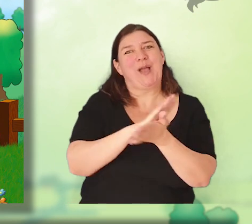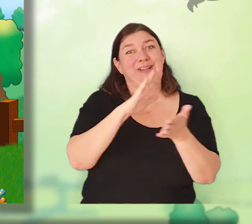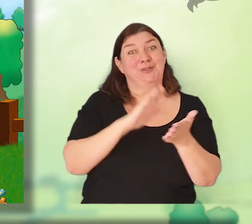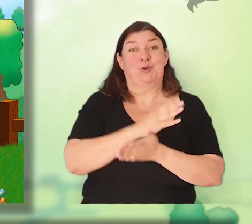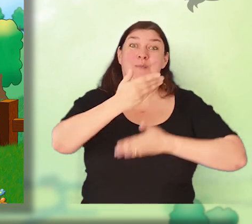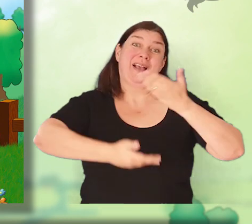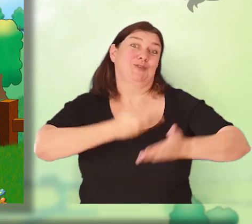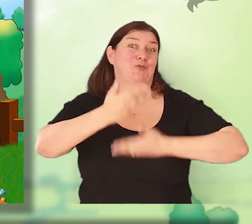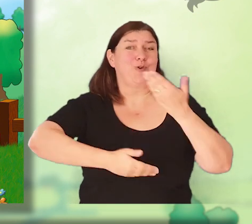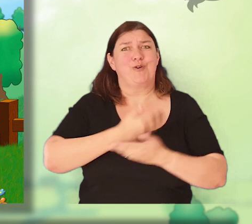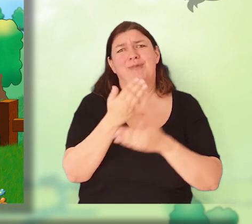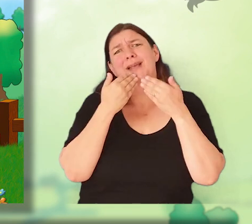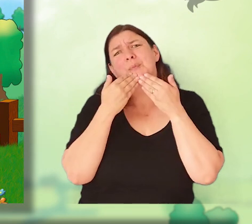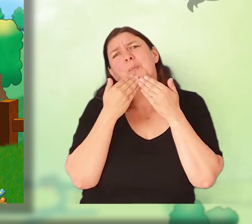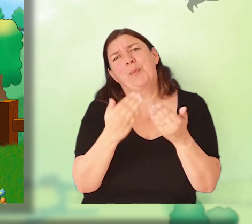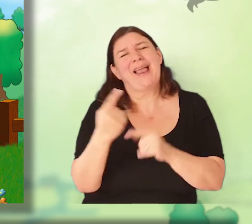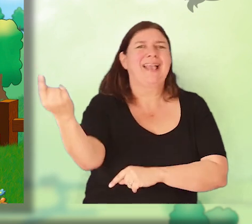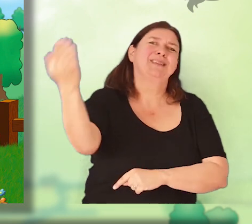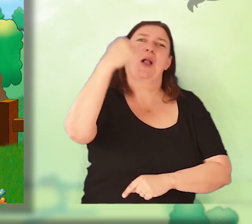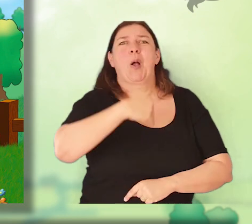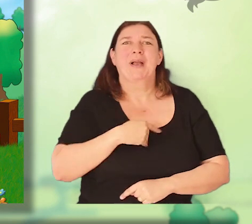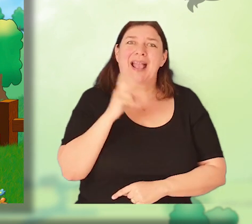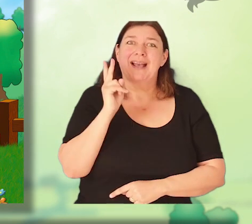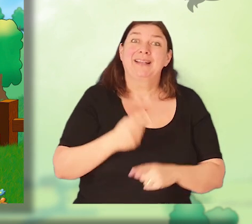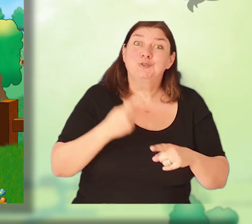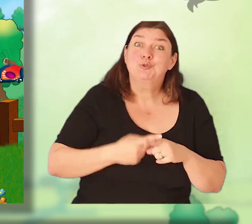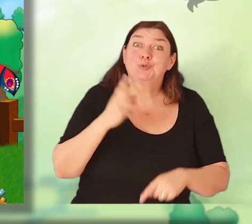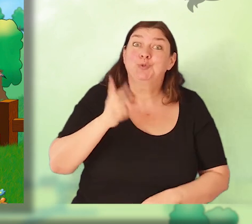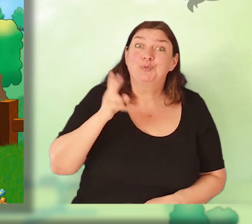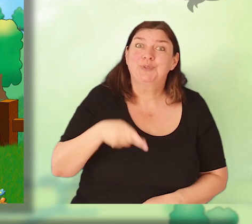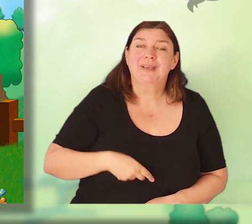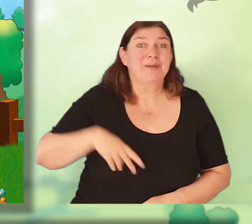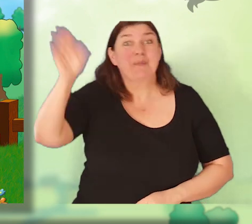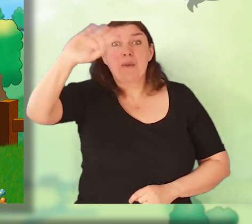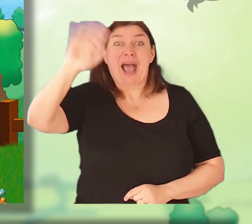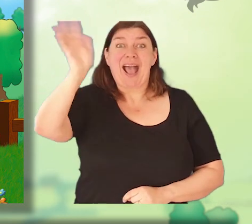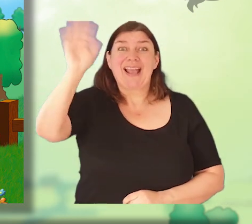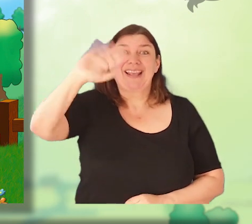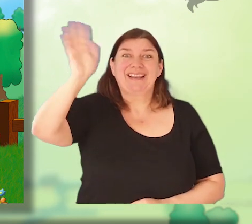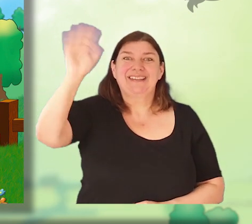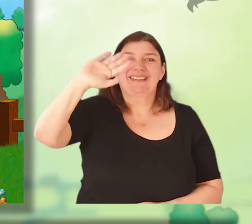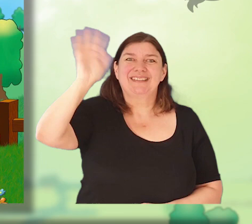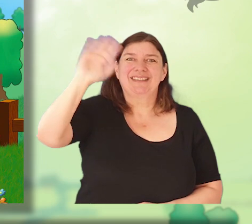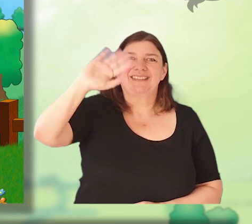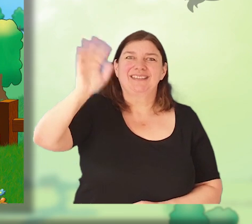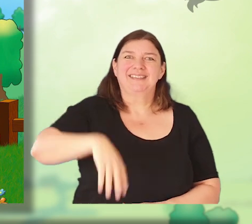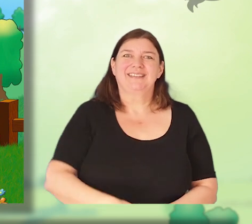I hope you enjoyed my story. Please come again soon. Goodbye!